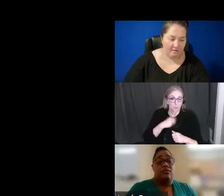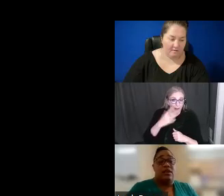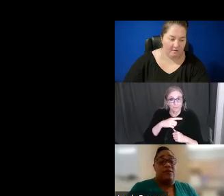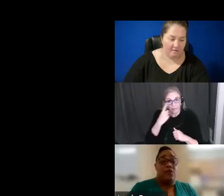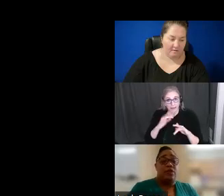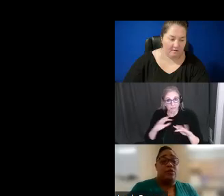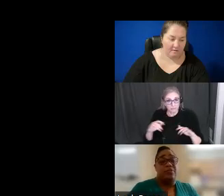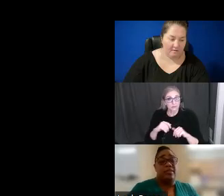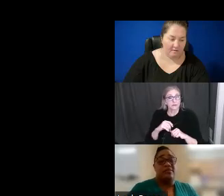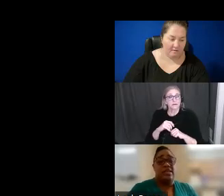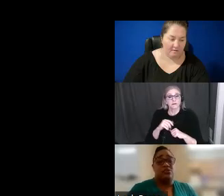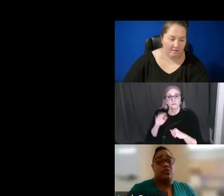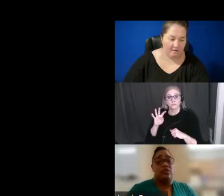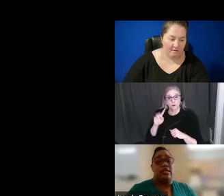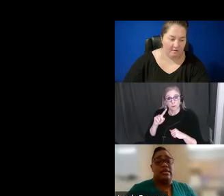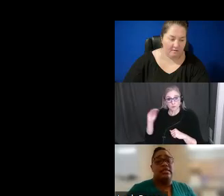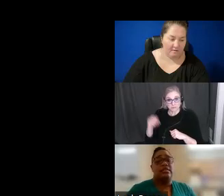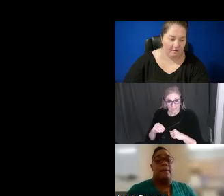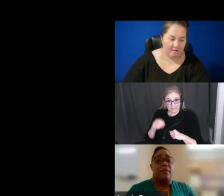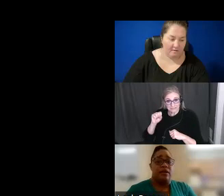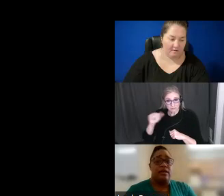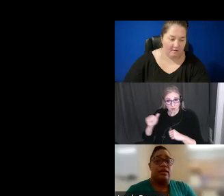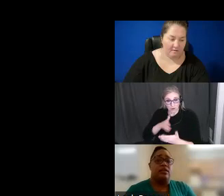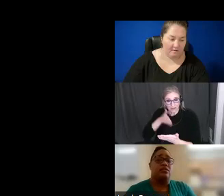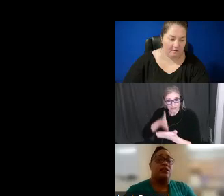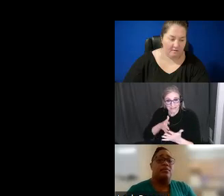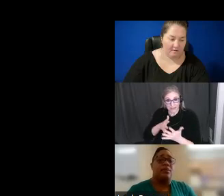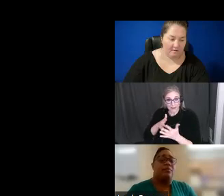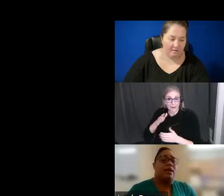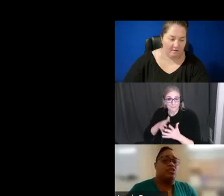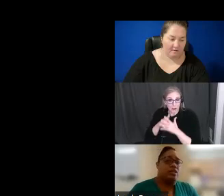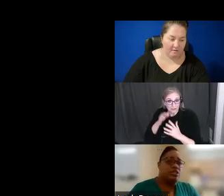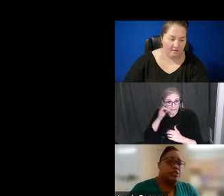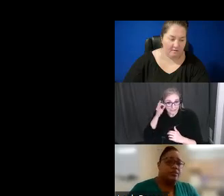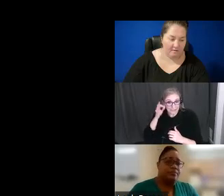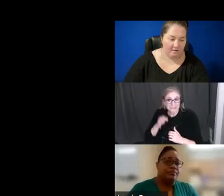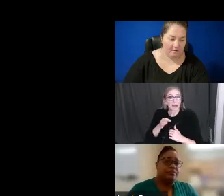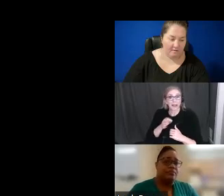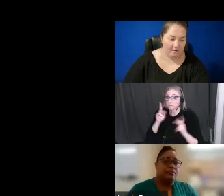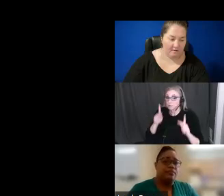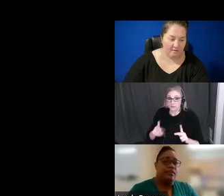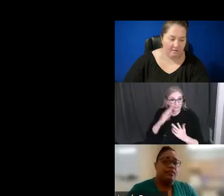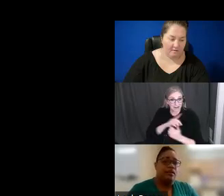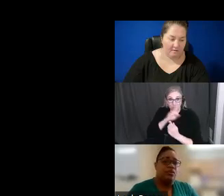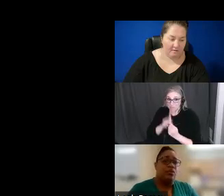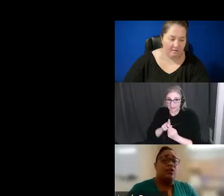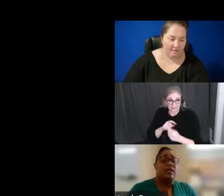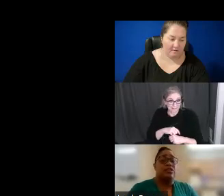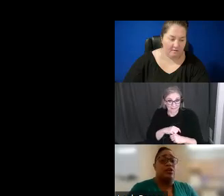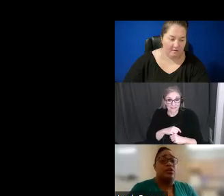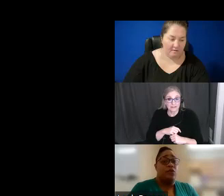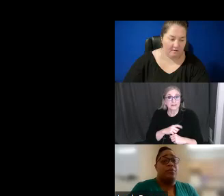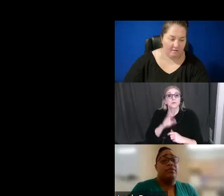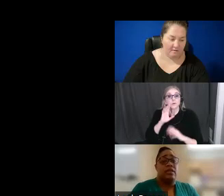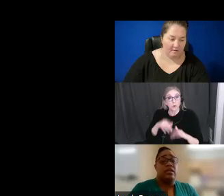We also know that 41% of sexual assaults against American Indians are committed by a stranger. We know